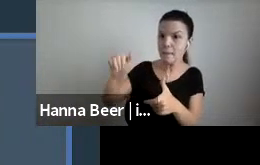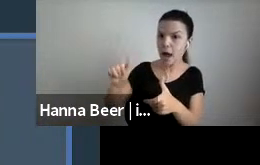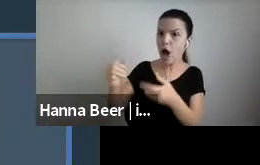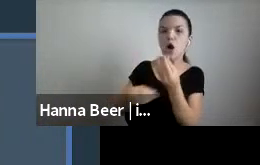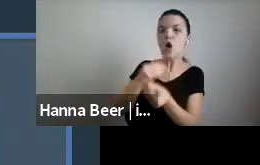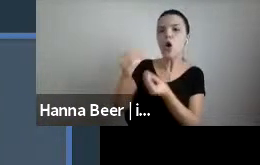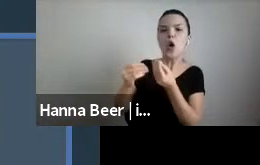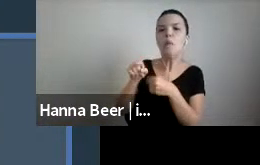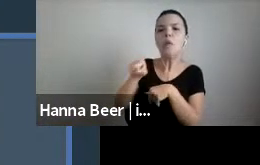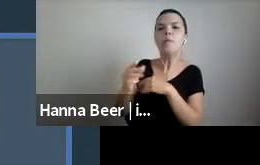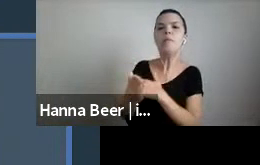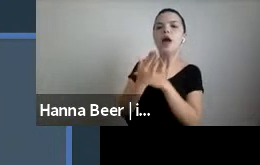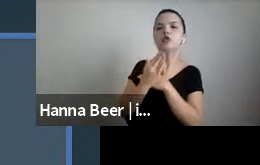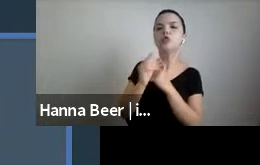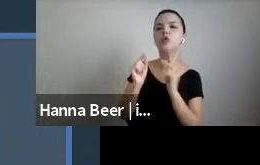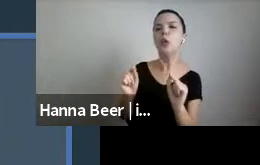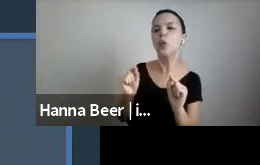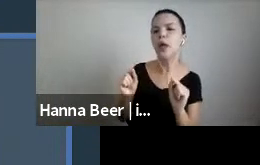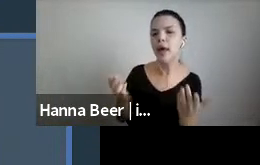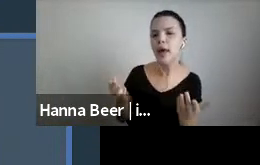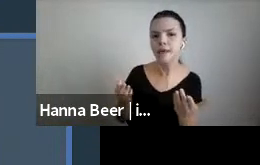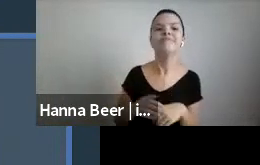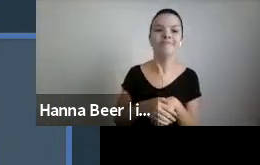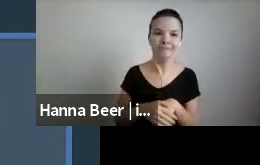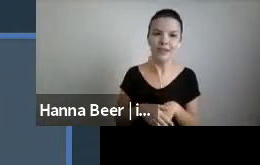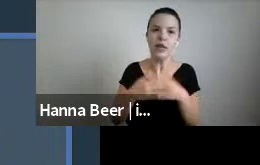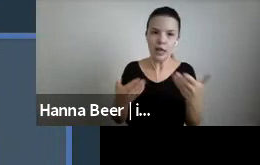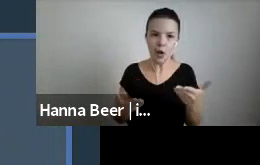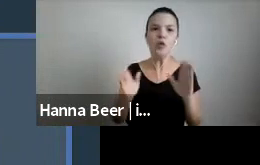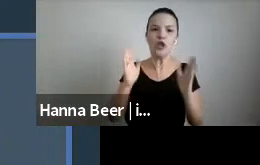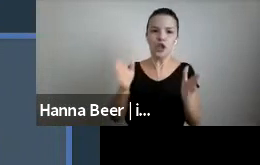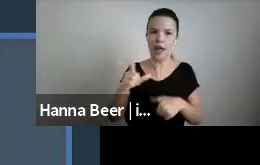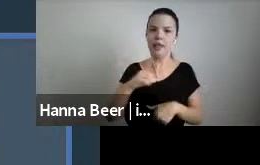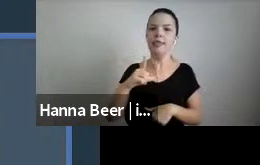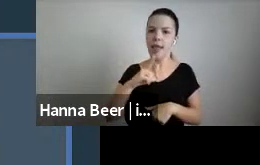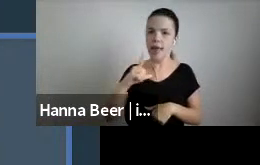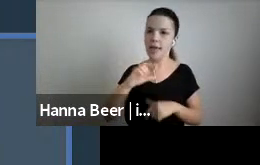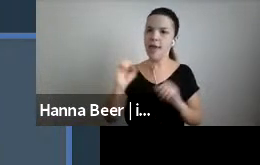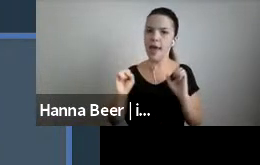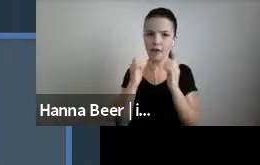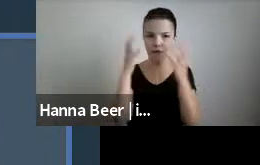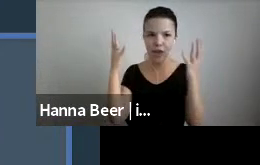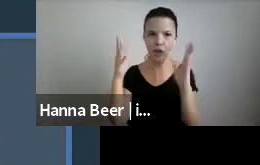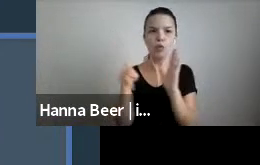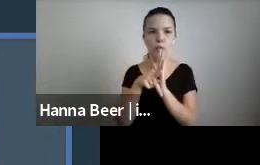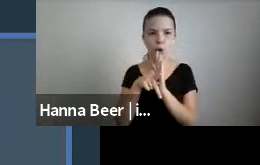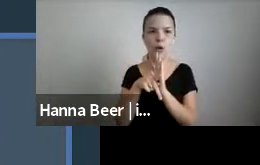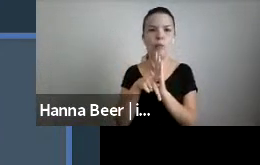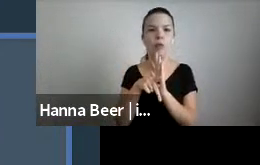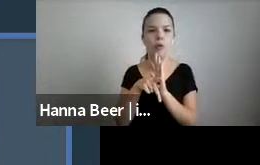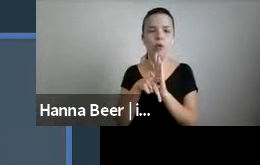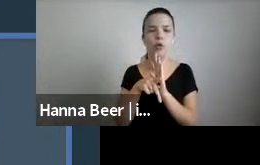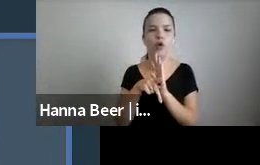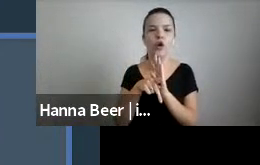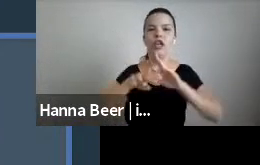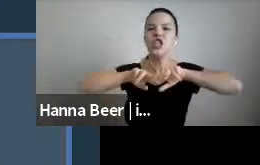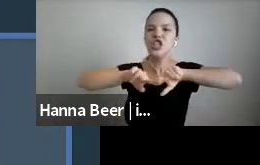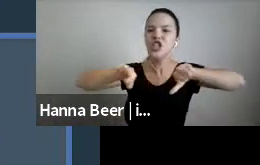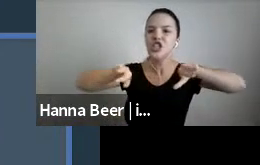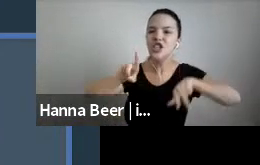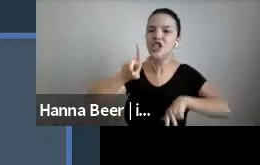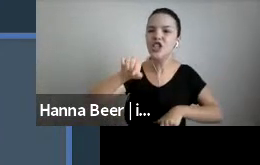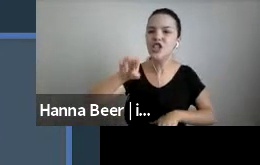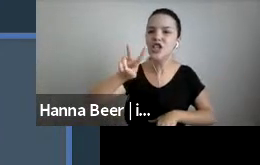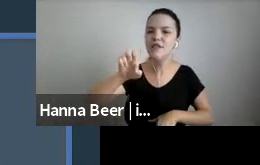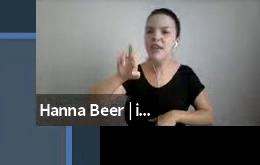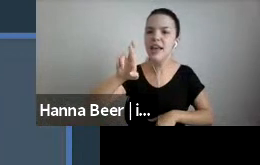Diversity, through their ecologically or biologically significant areas, is very interested in what we've